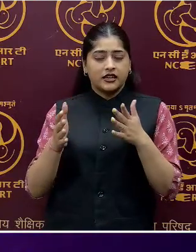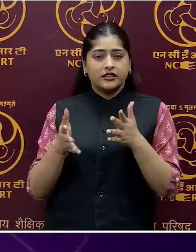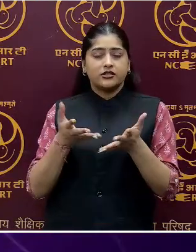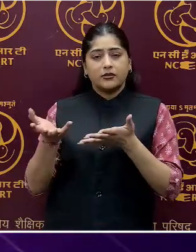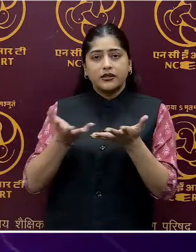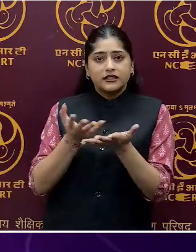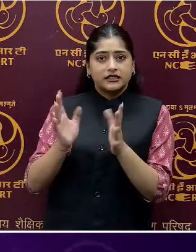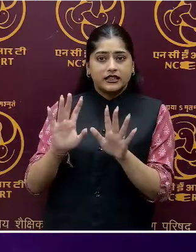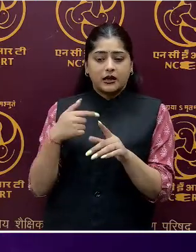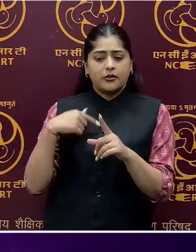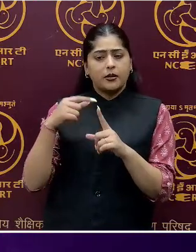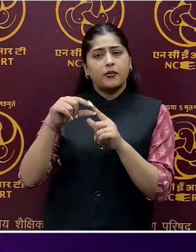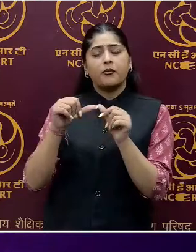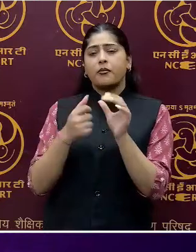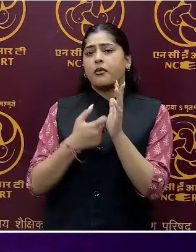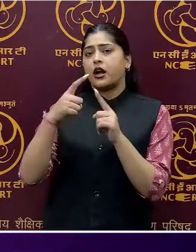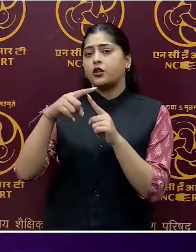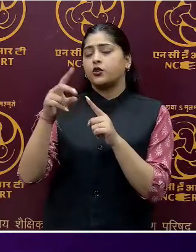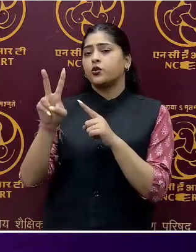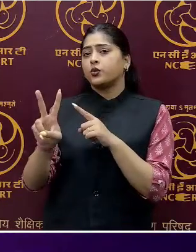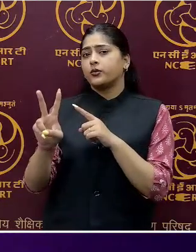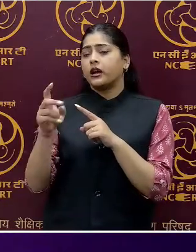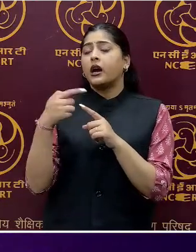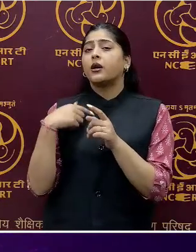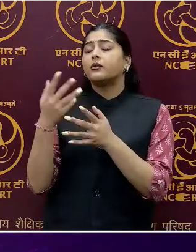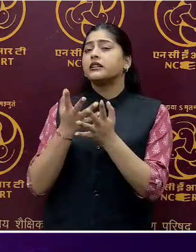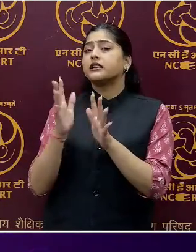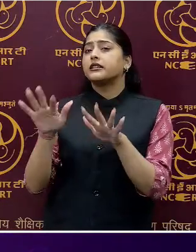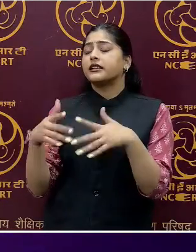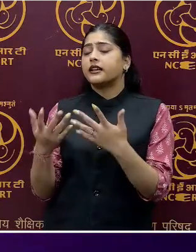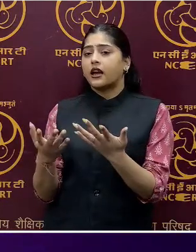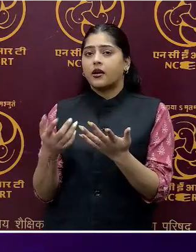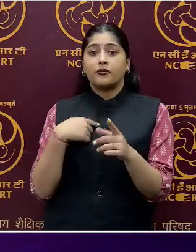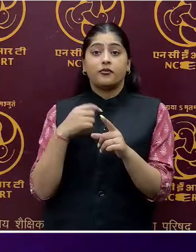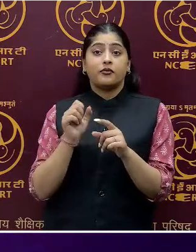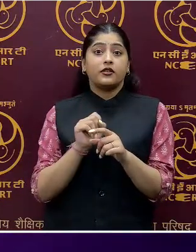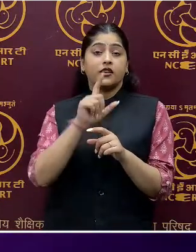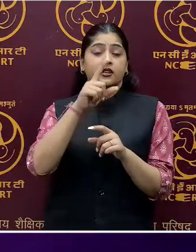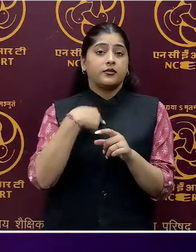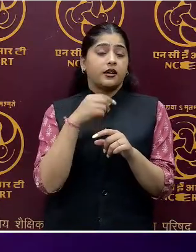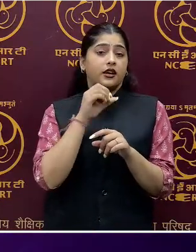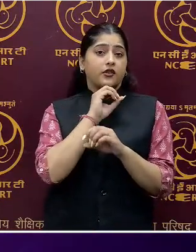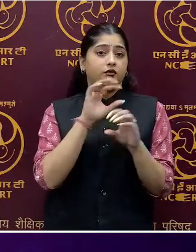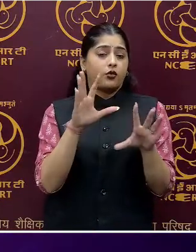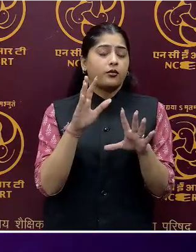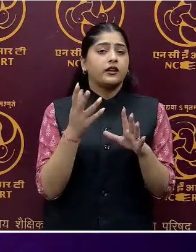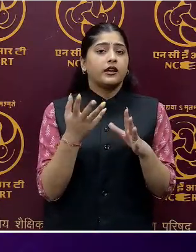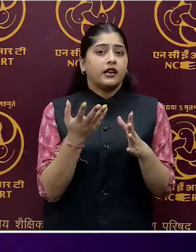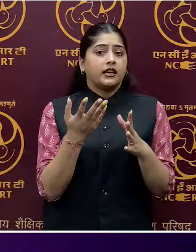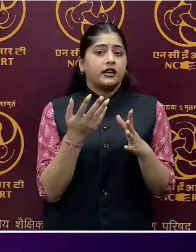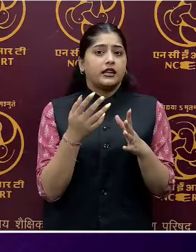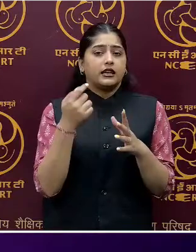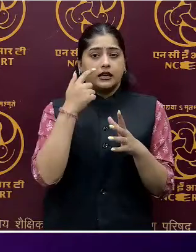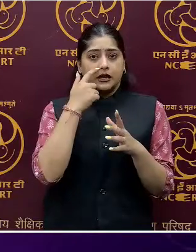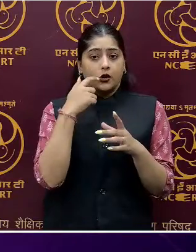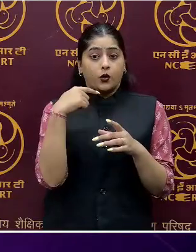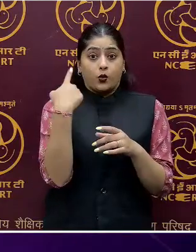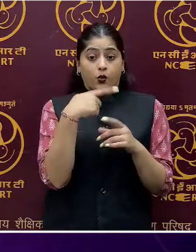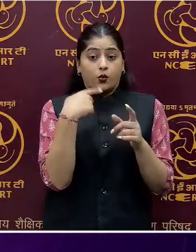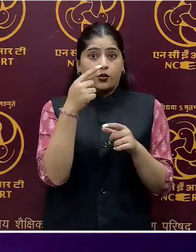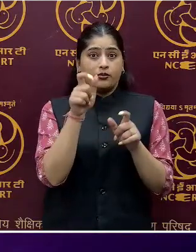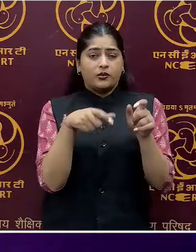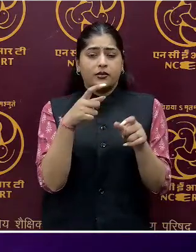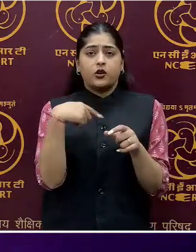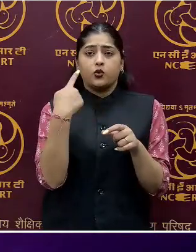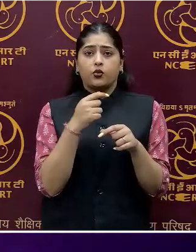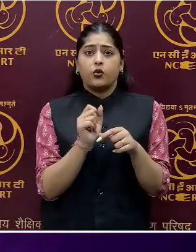part 2? This is my question. But before that, those who have joined us today for the first time, for them, if you can give us a recap of what we learned in